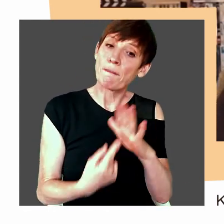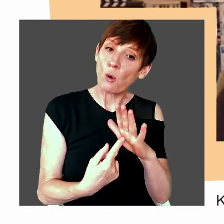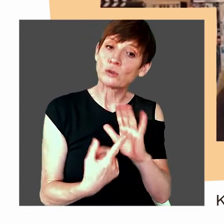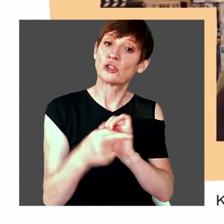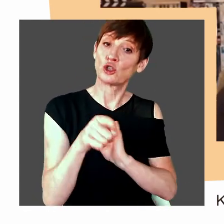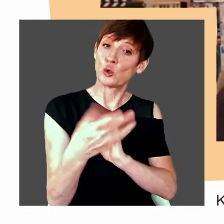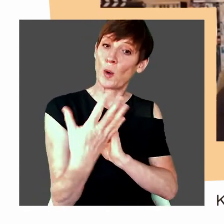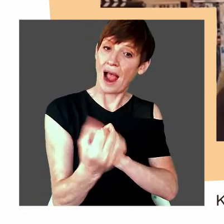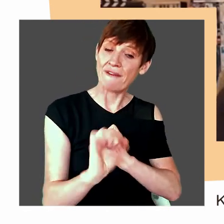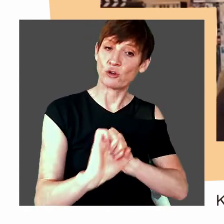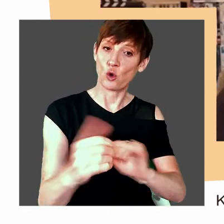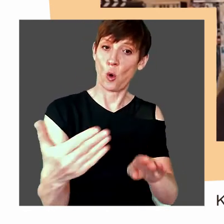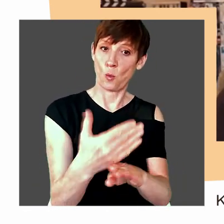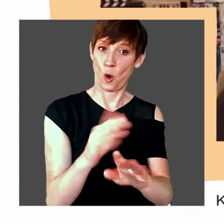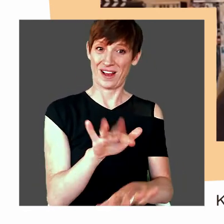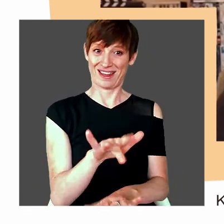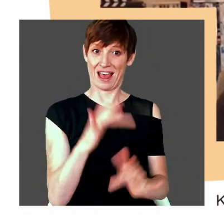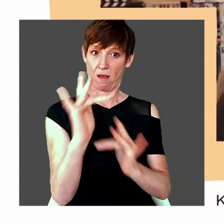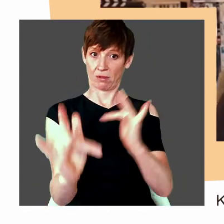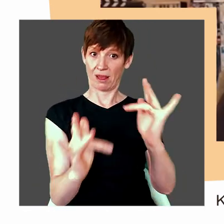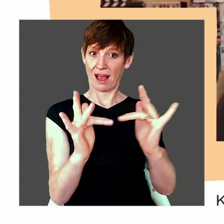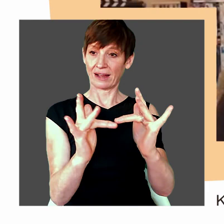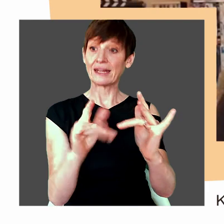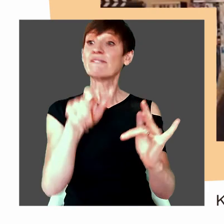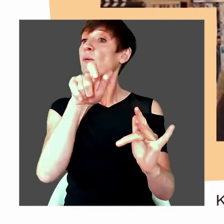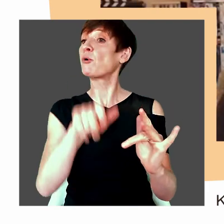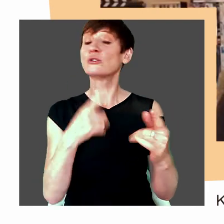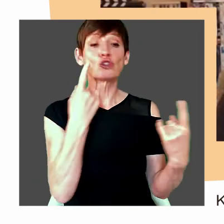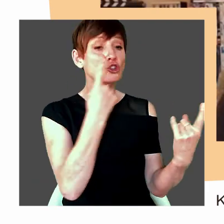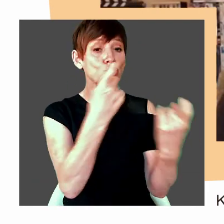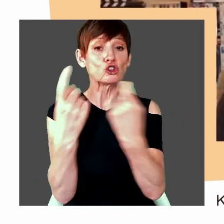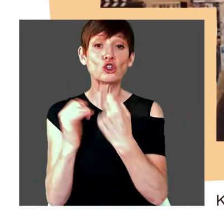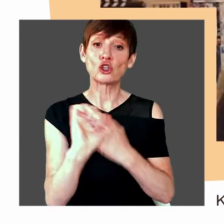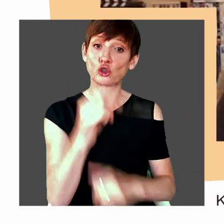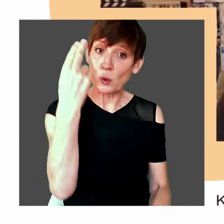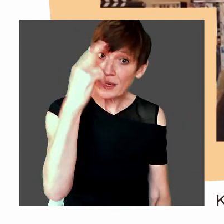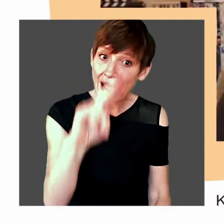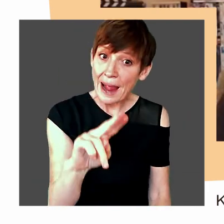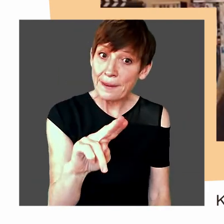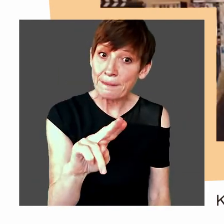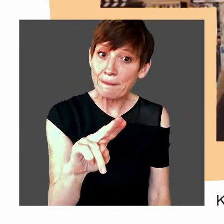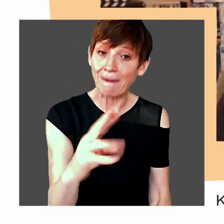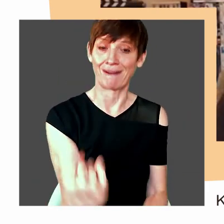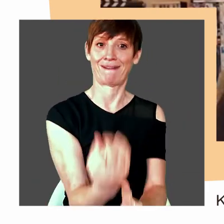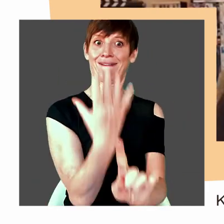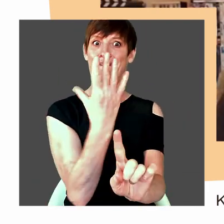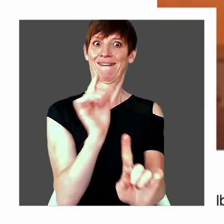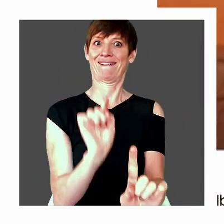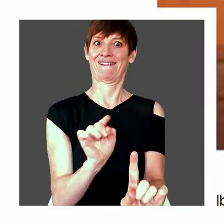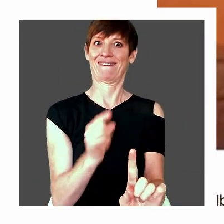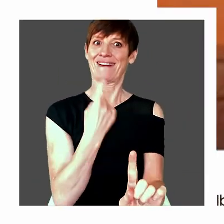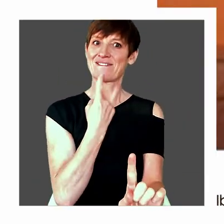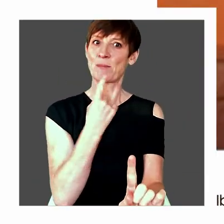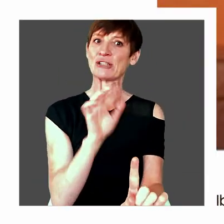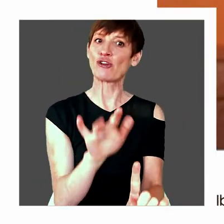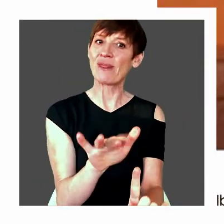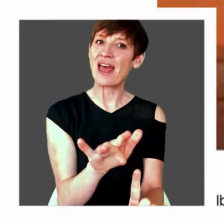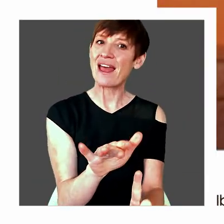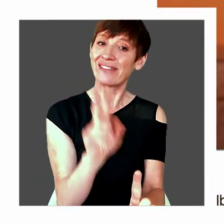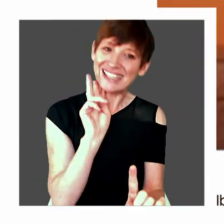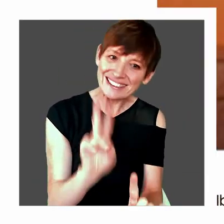if someone does come across something and they search your name, there's somewhere for them to see your